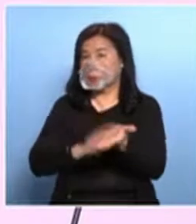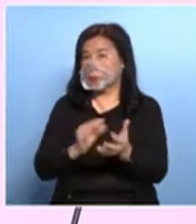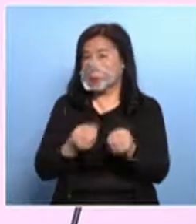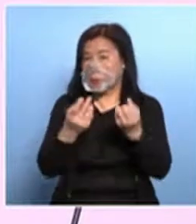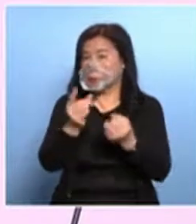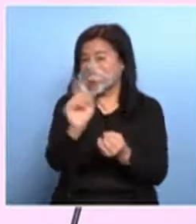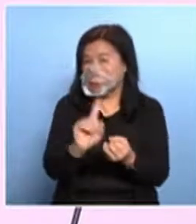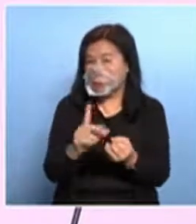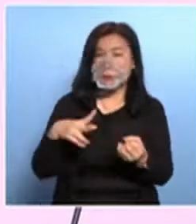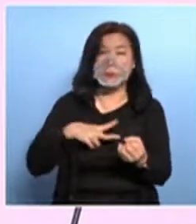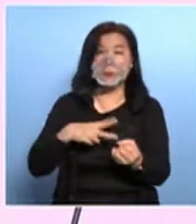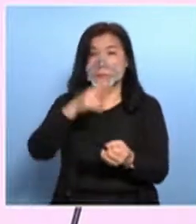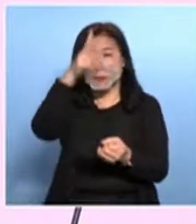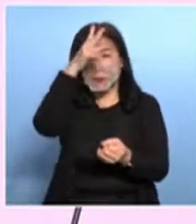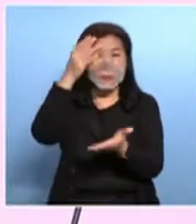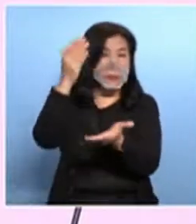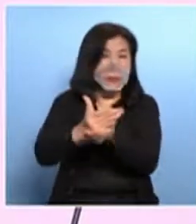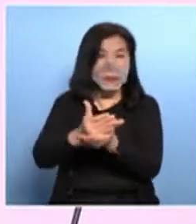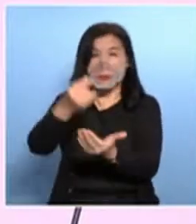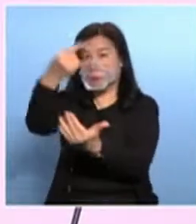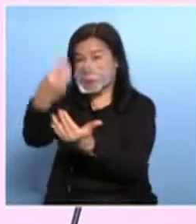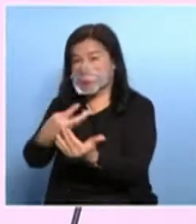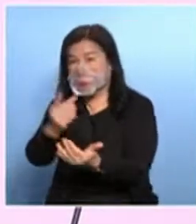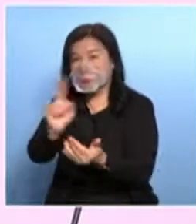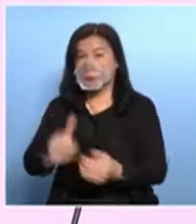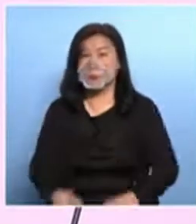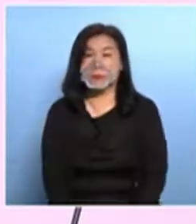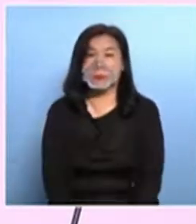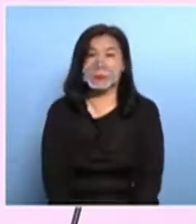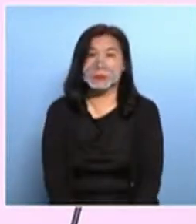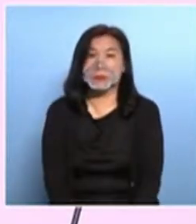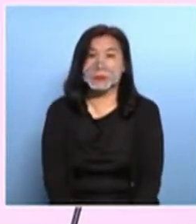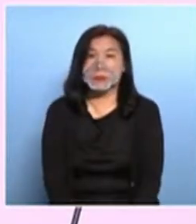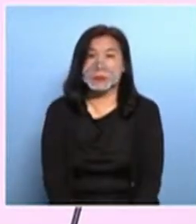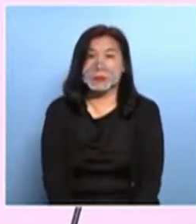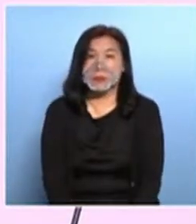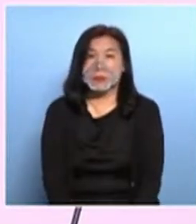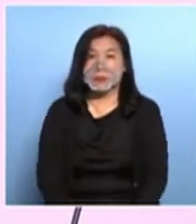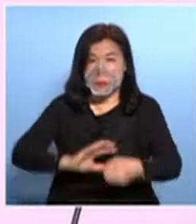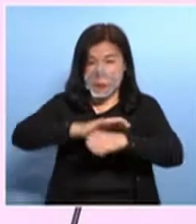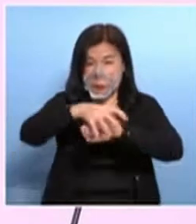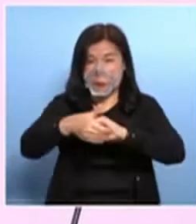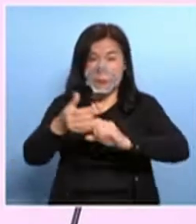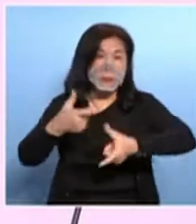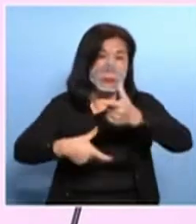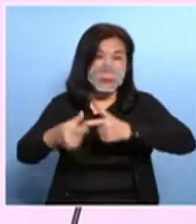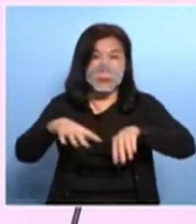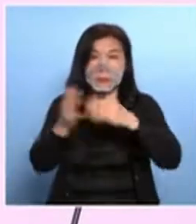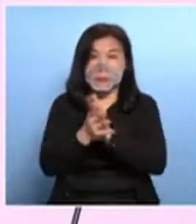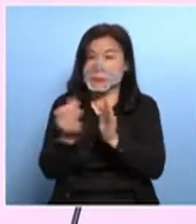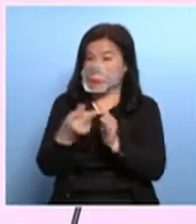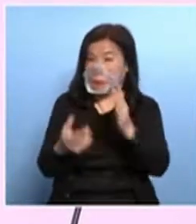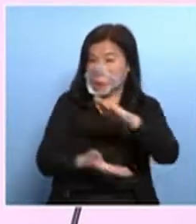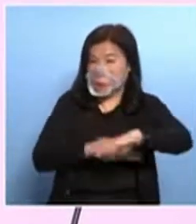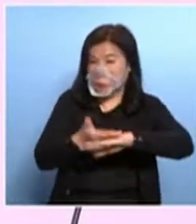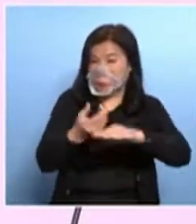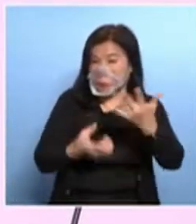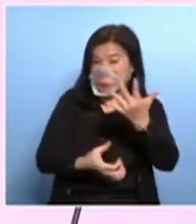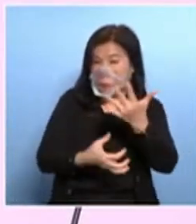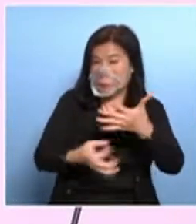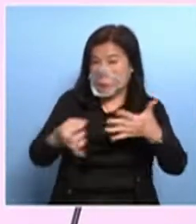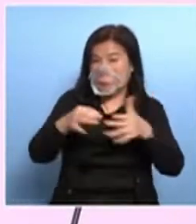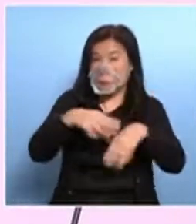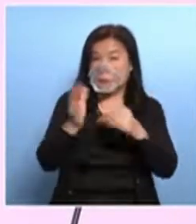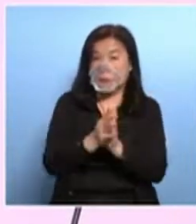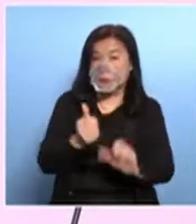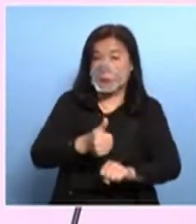the pandemic developments and the restrictive measures imposed by their respective governments. Although further recovery of the global economy will